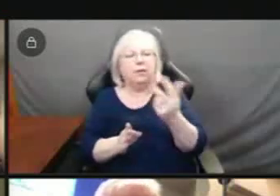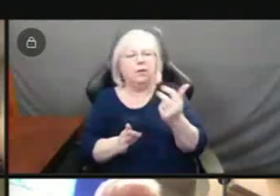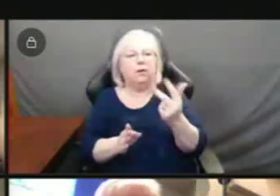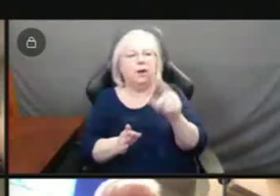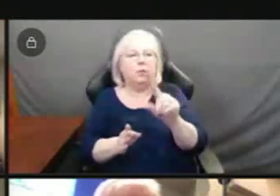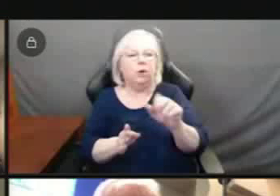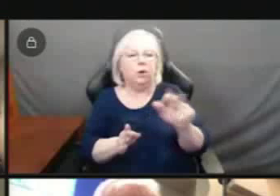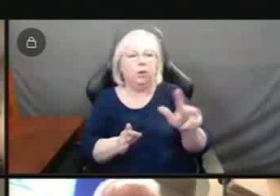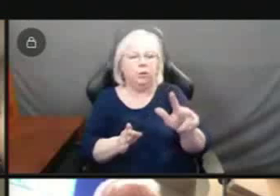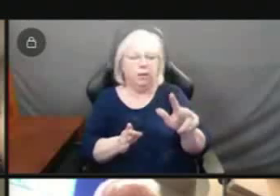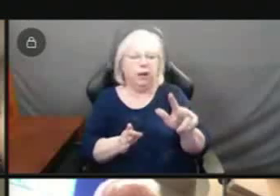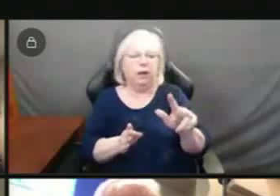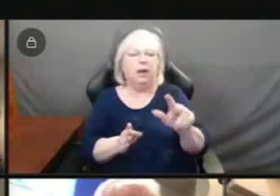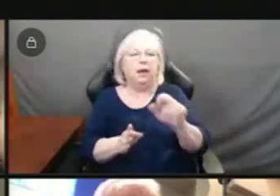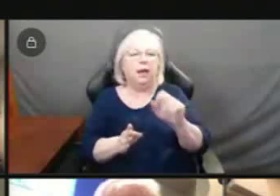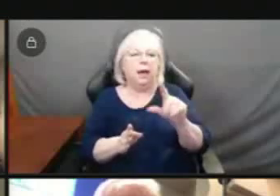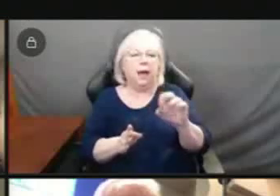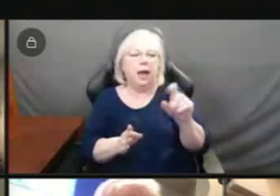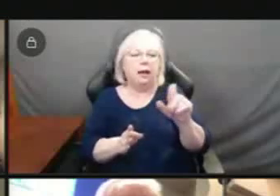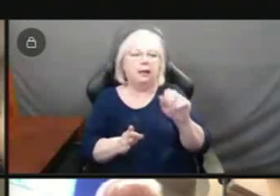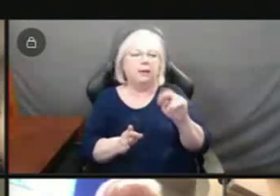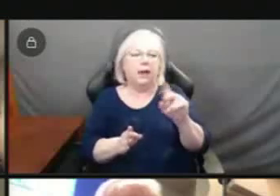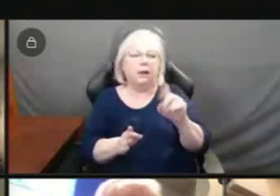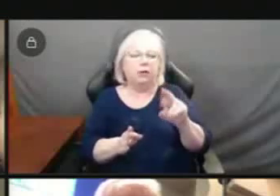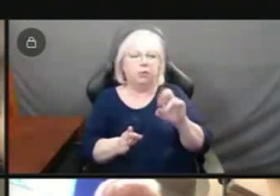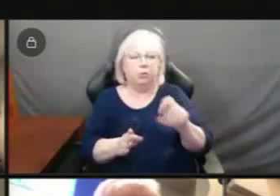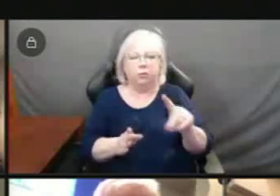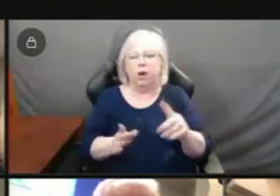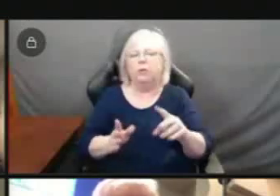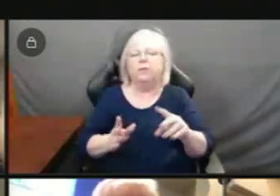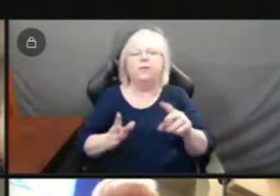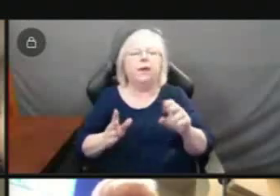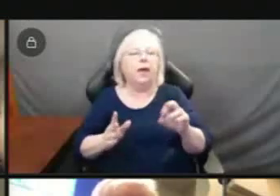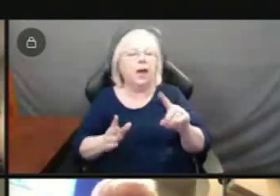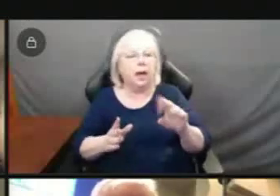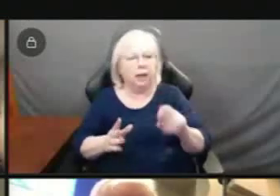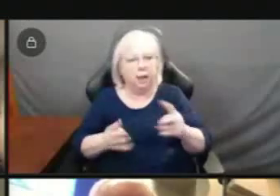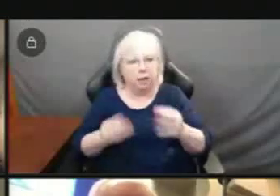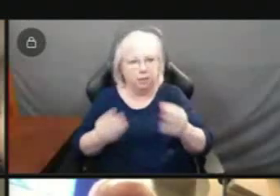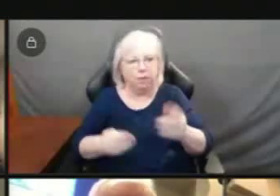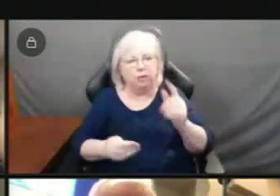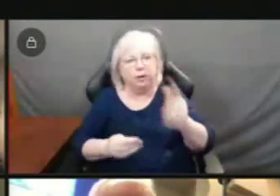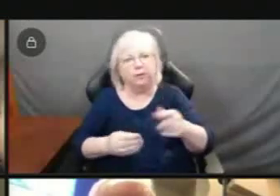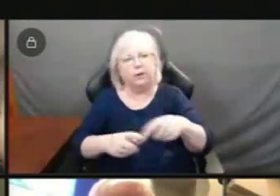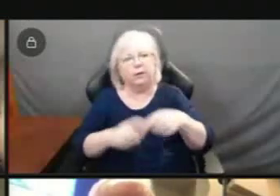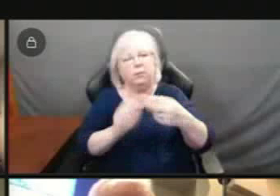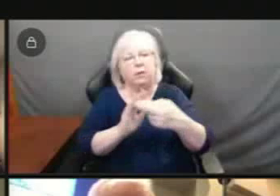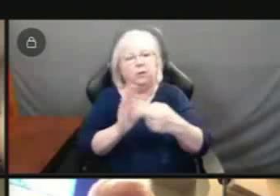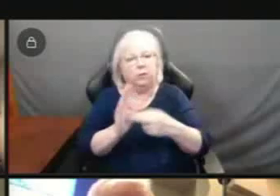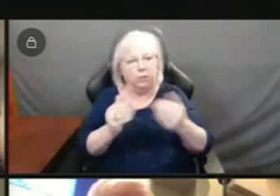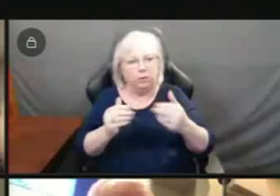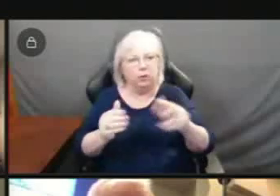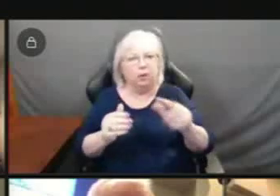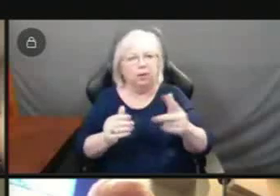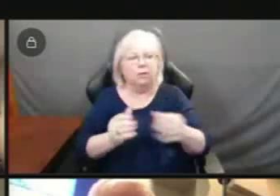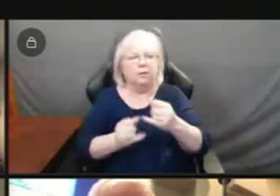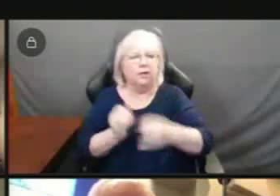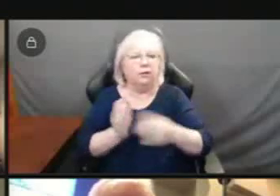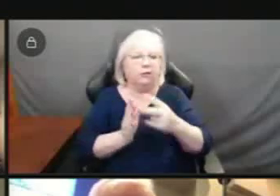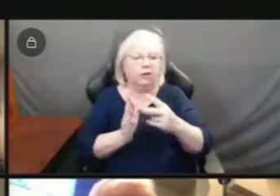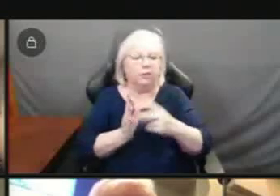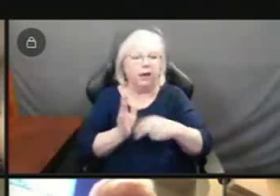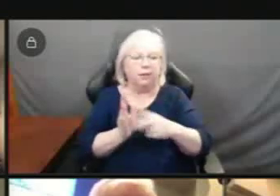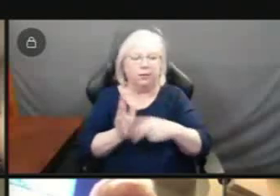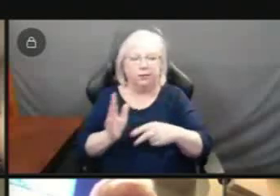For second reading. Move to suspend the rules and place on third and final reading. There's a motion and second. All those in favor, please say aye.